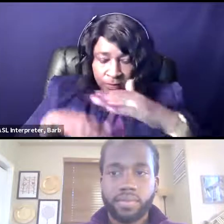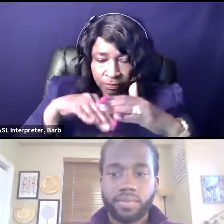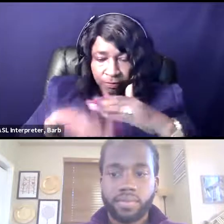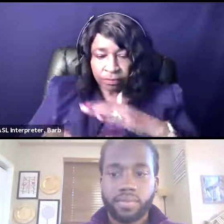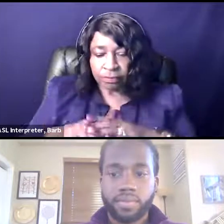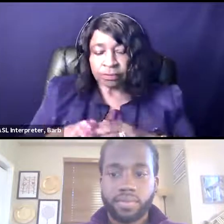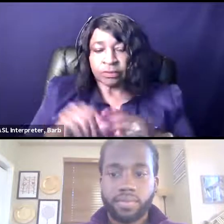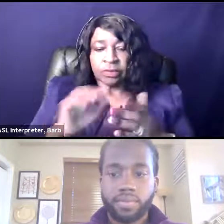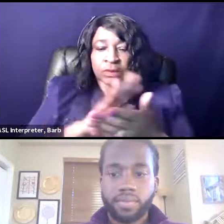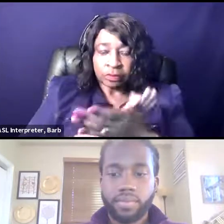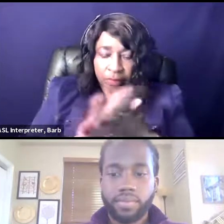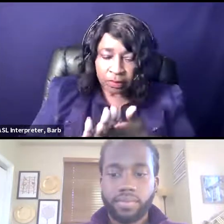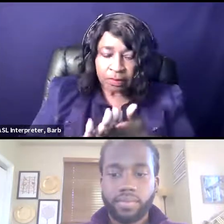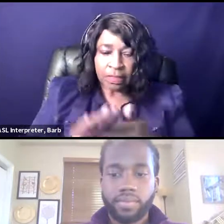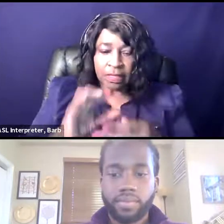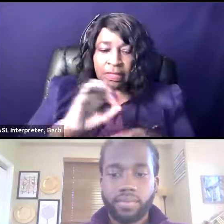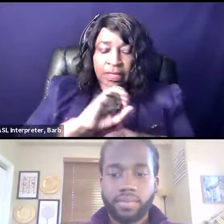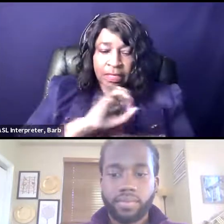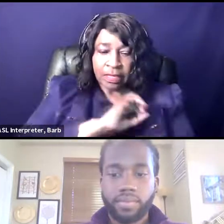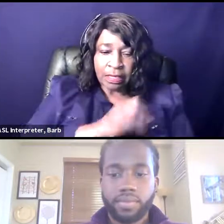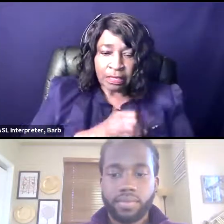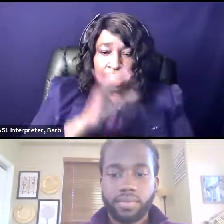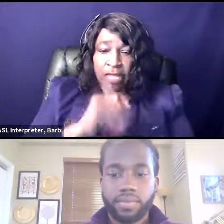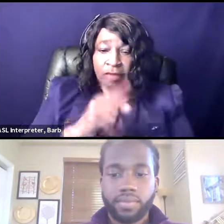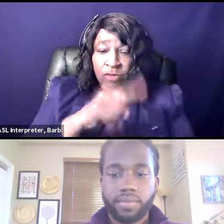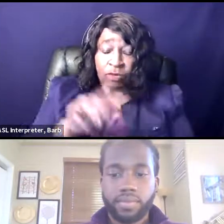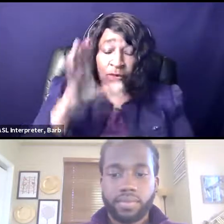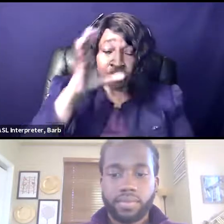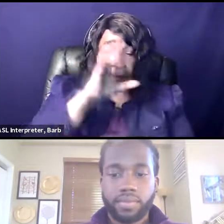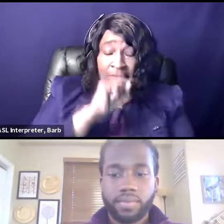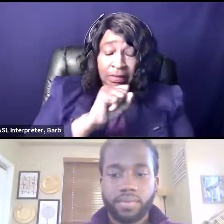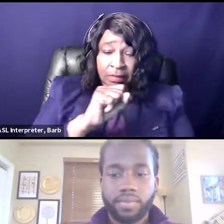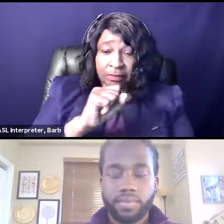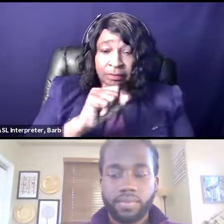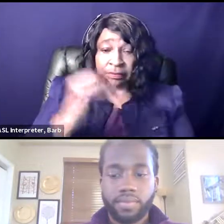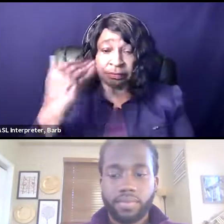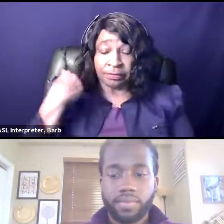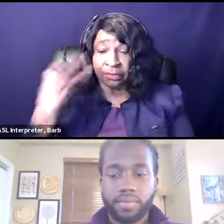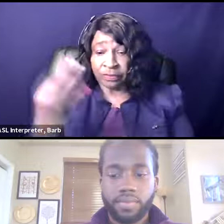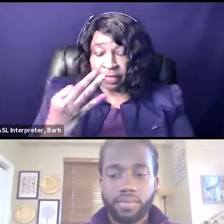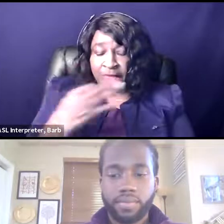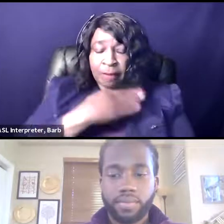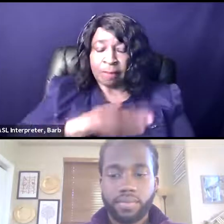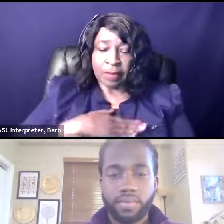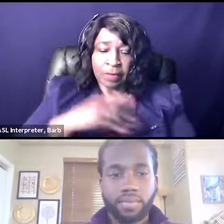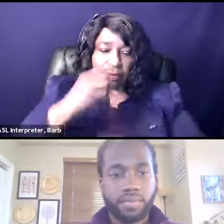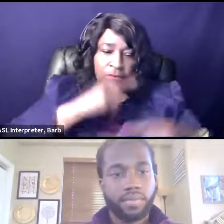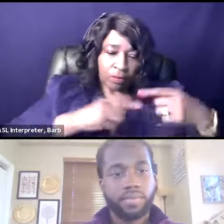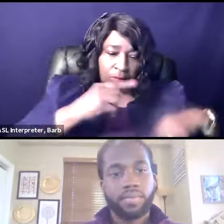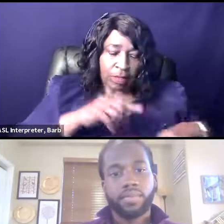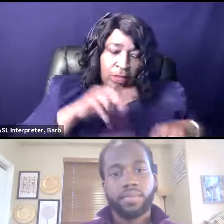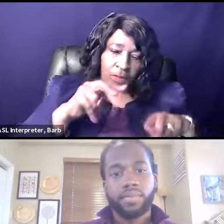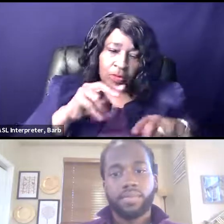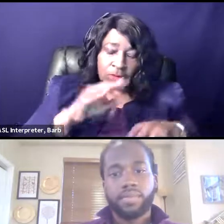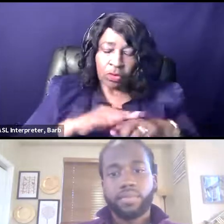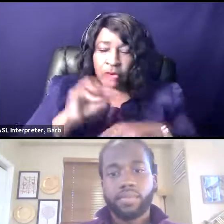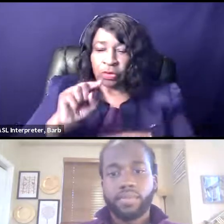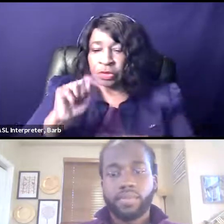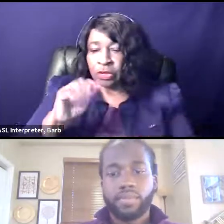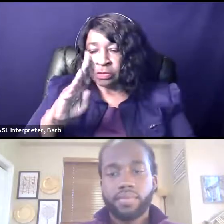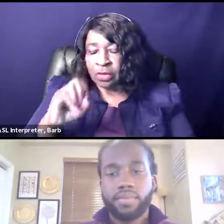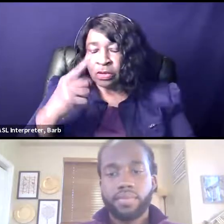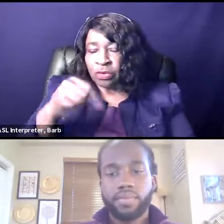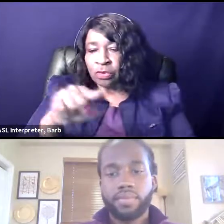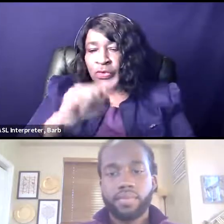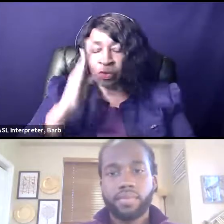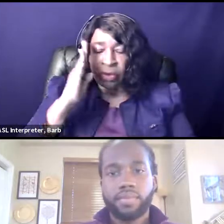Friday, please go back and watch it after this conversation is done. If you are like me, you will come away with a renewed understanding of why this issue is so